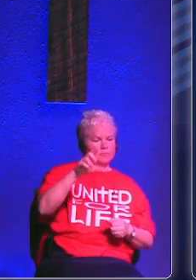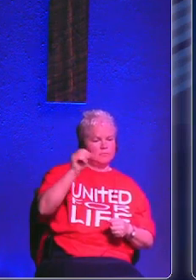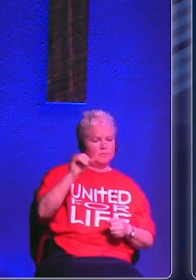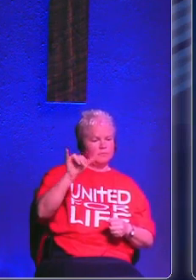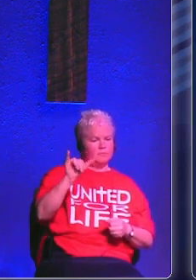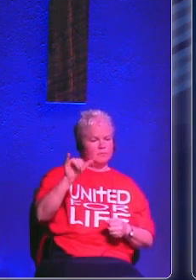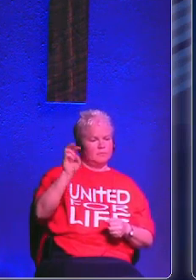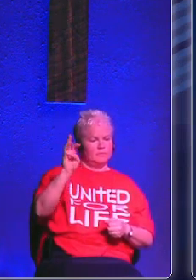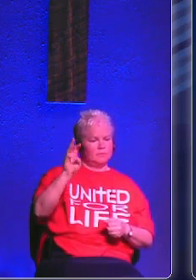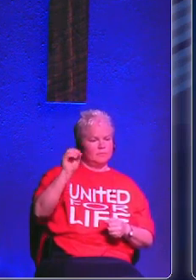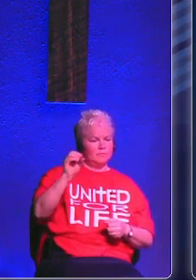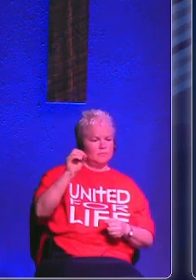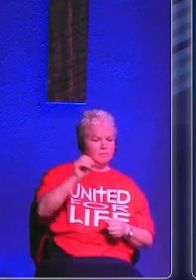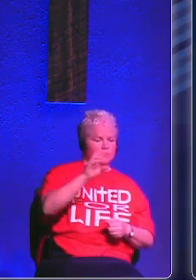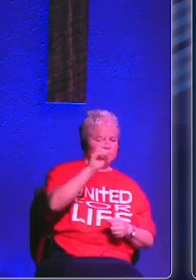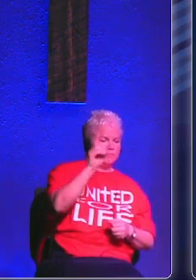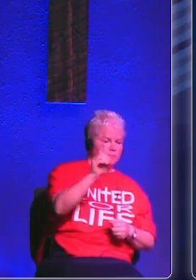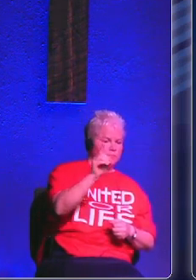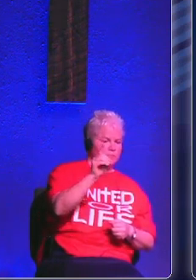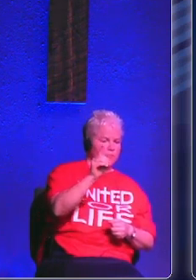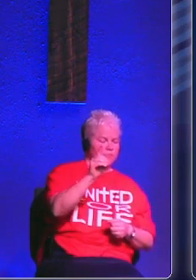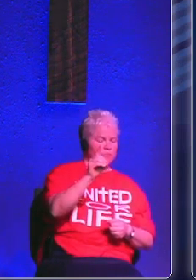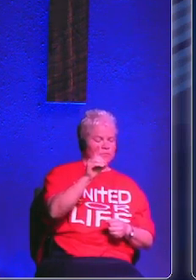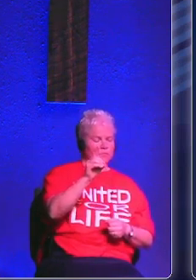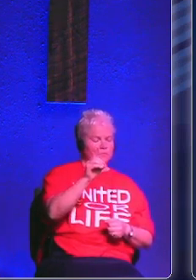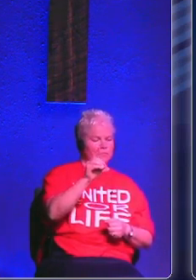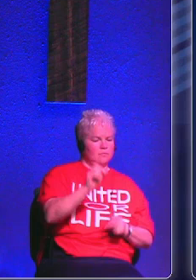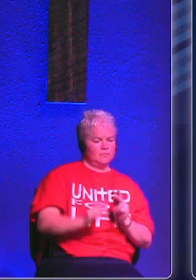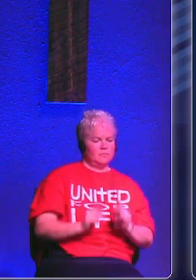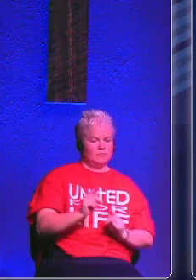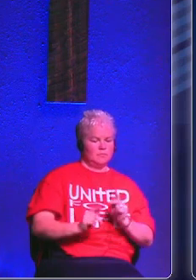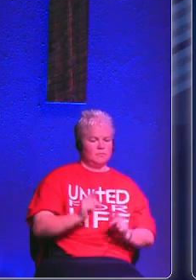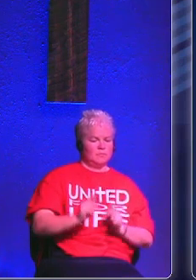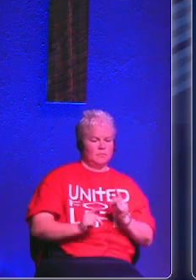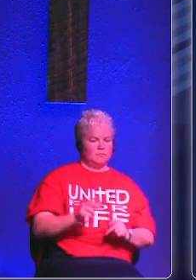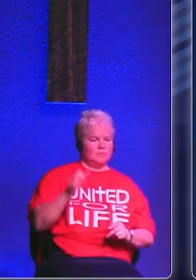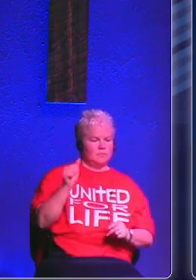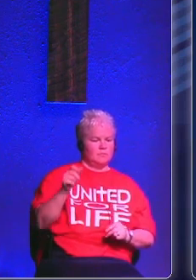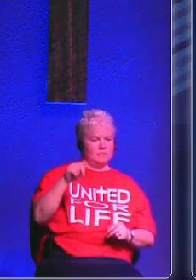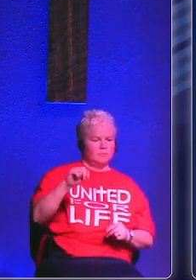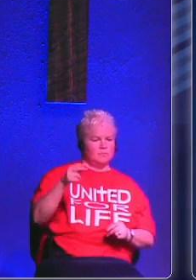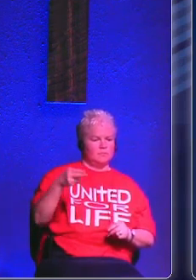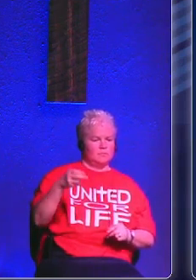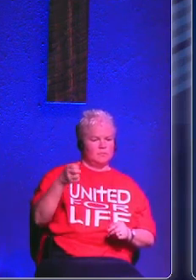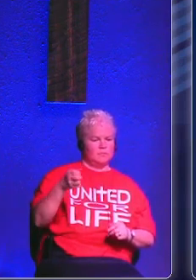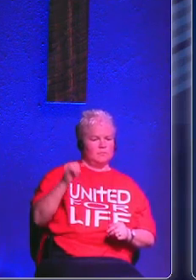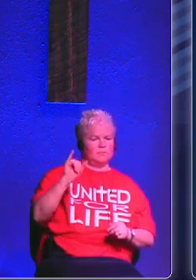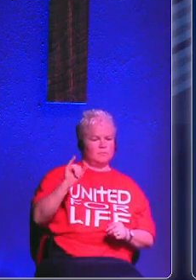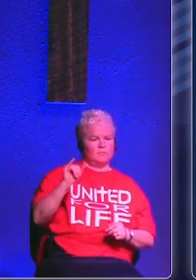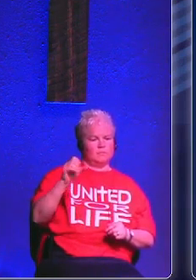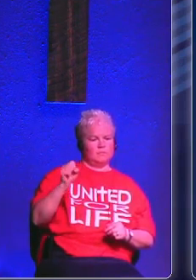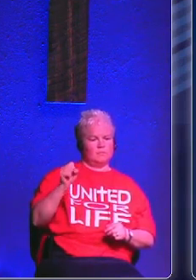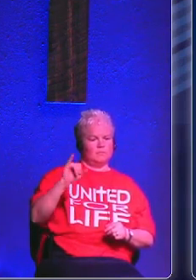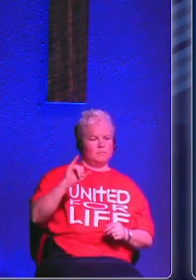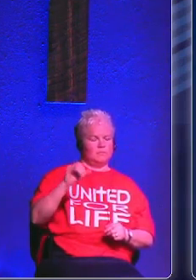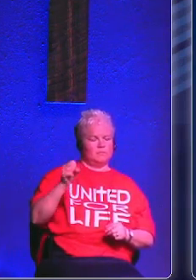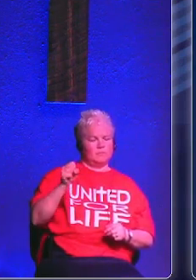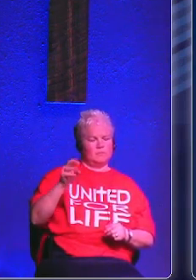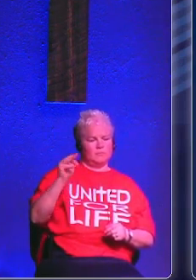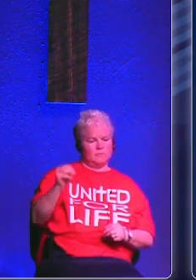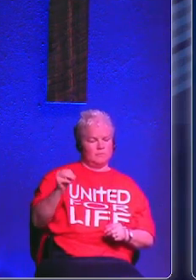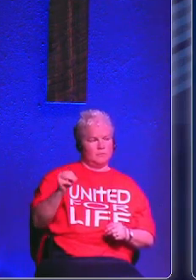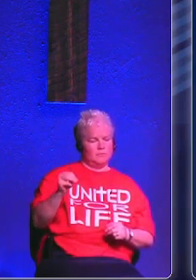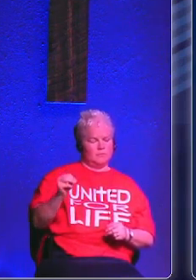the entertainment crowd, just to the general crowd, that atheism is no longer the